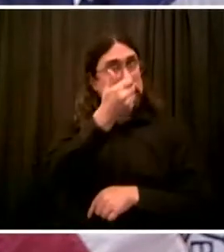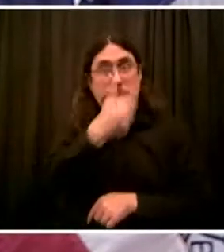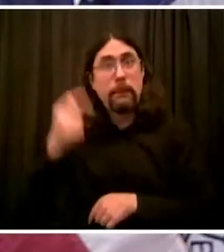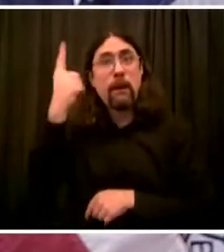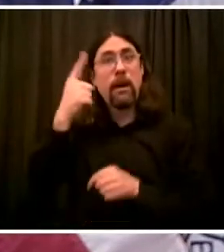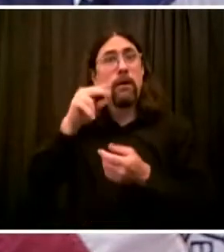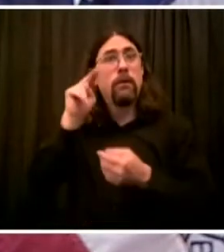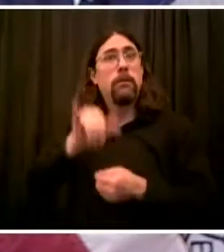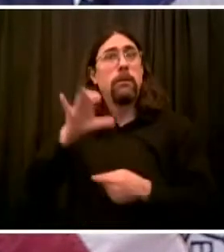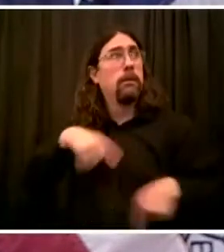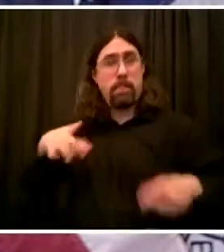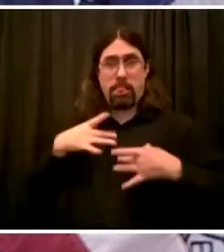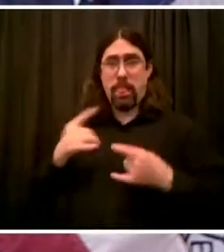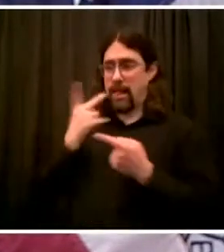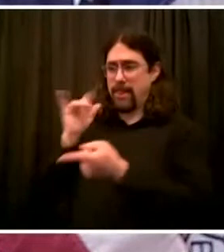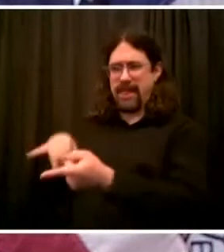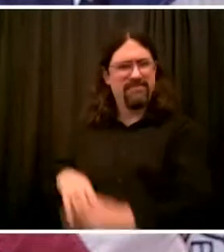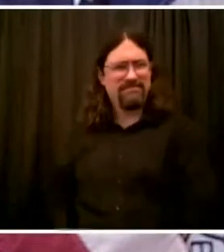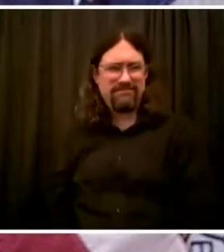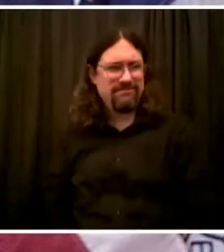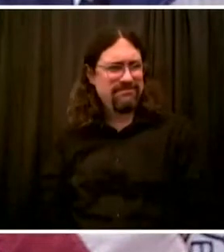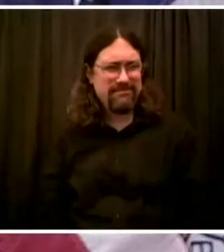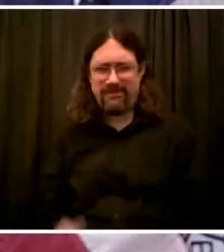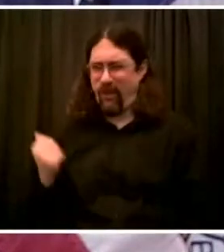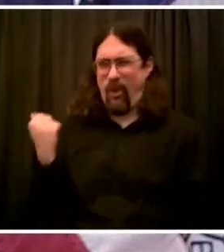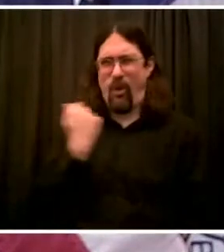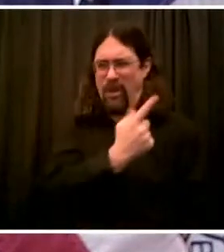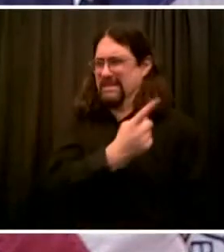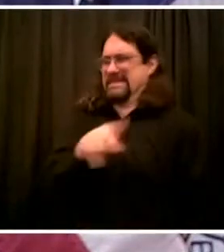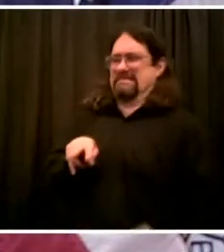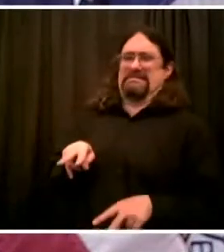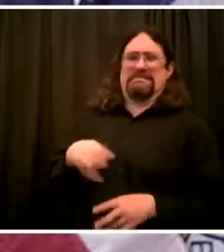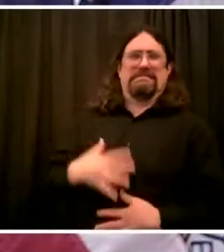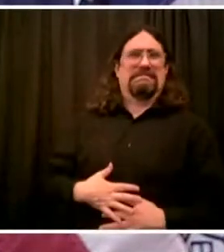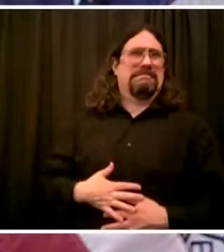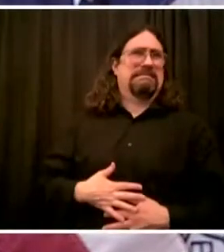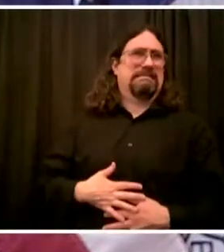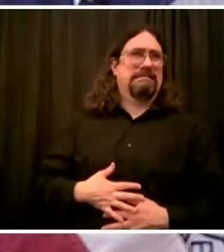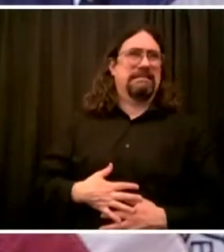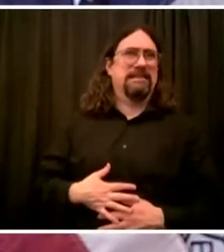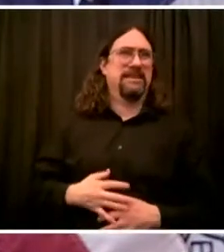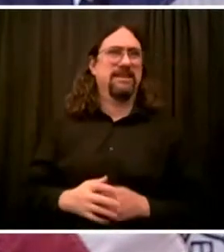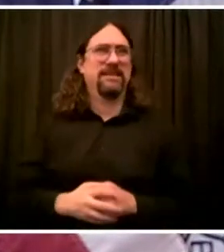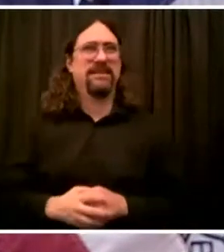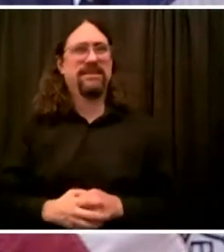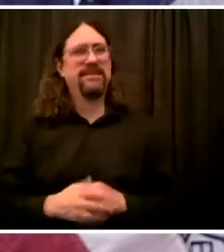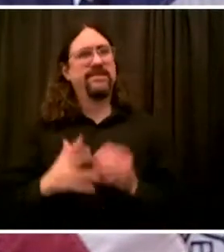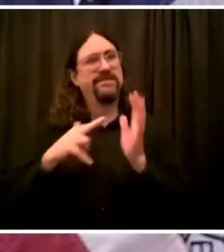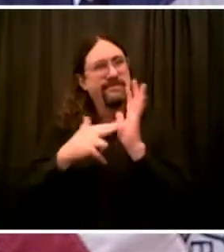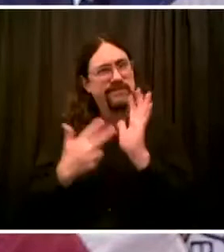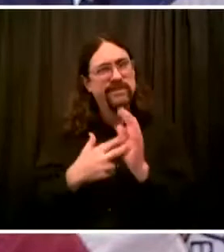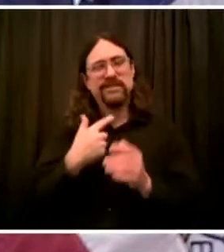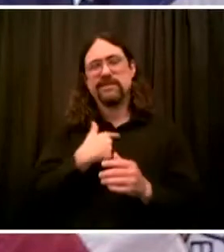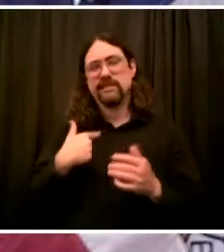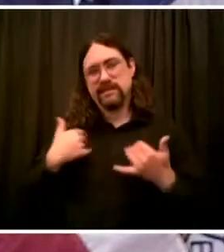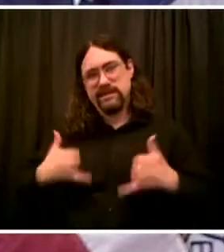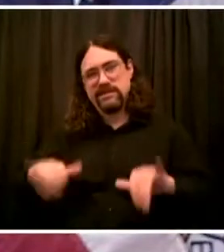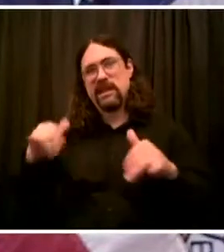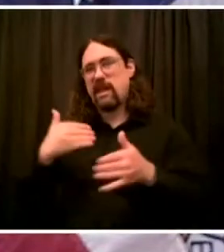And to say the least, whatever else was going on in that video, whatever else was happening in that